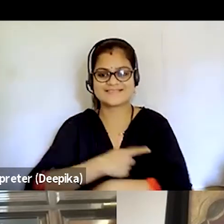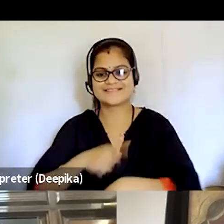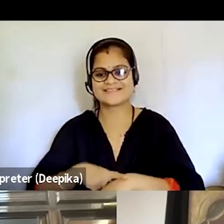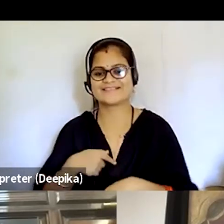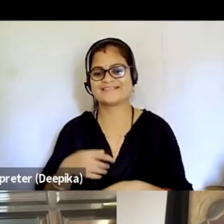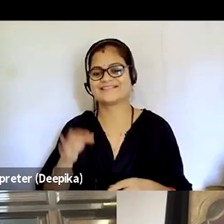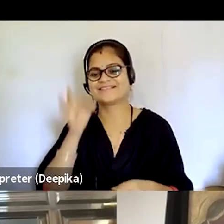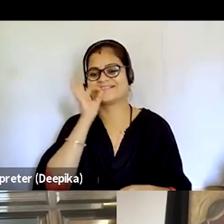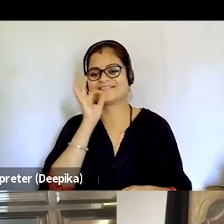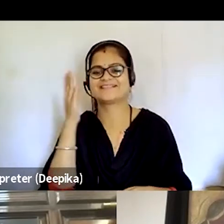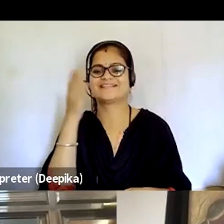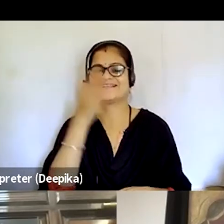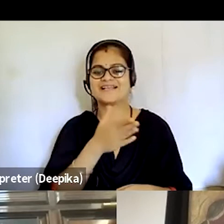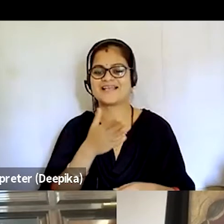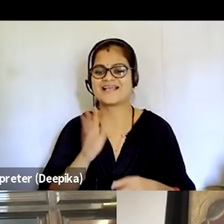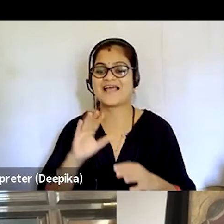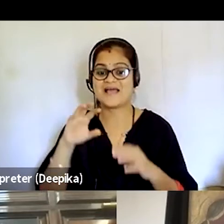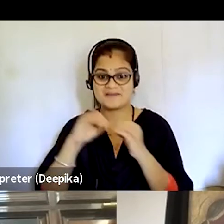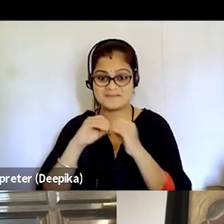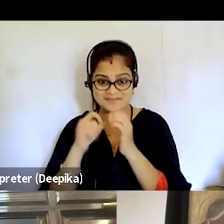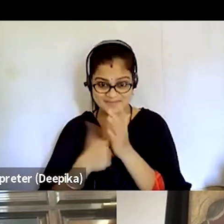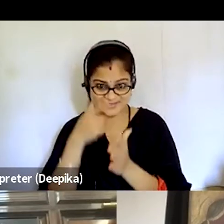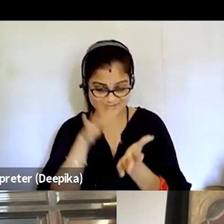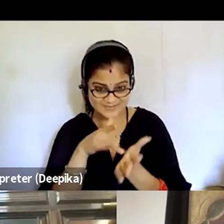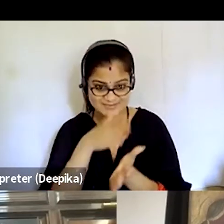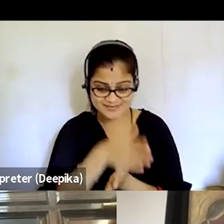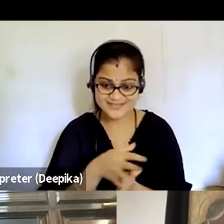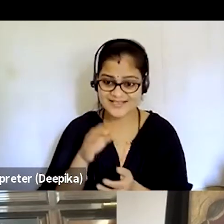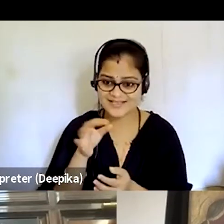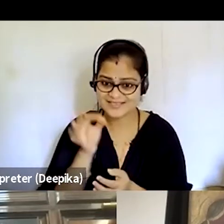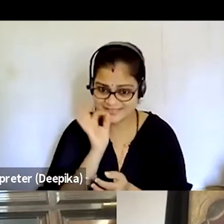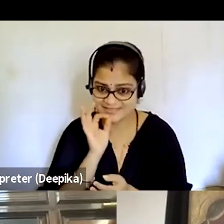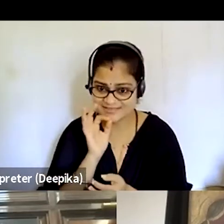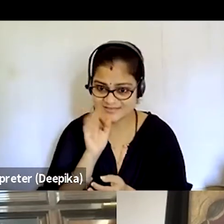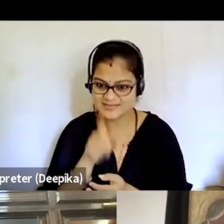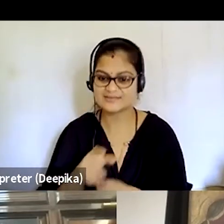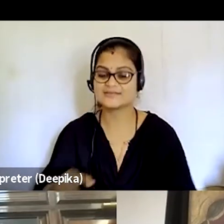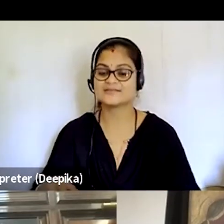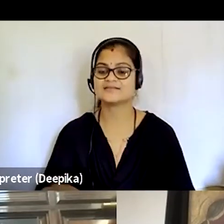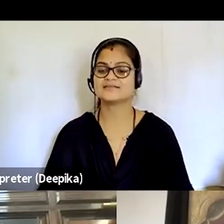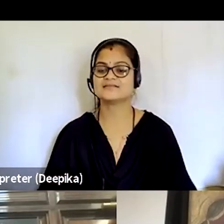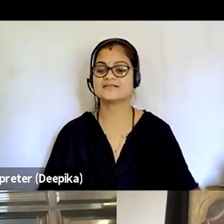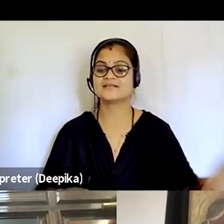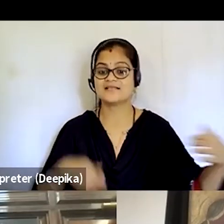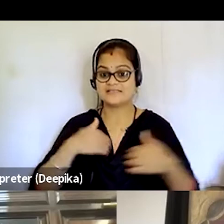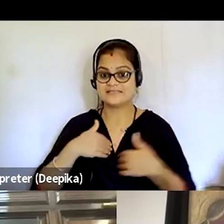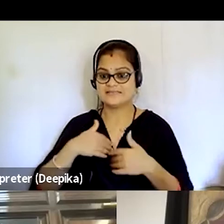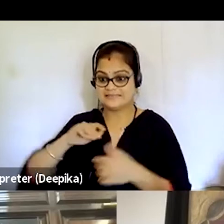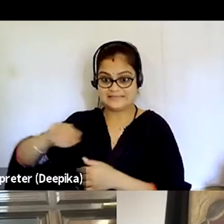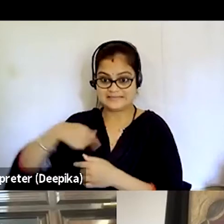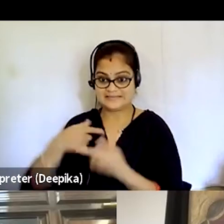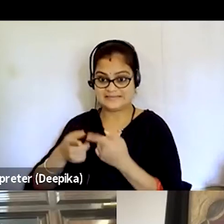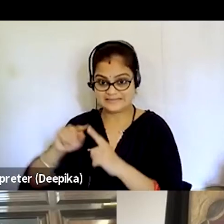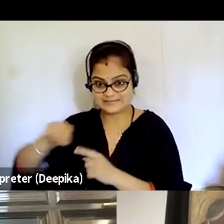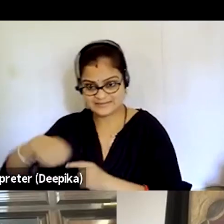It's the bar. Wow. Wow. So I basically personally went into the kitchen and I said, there must be